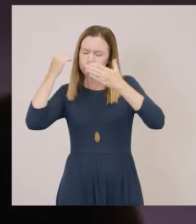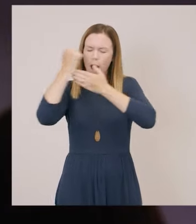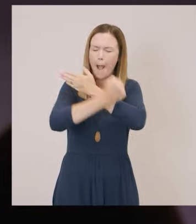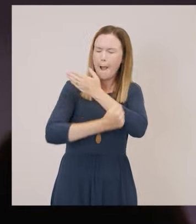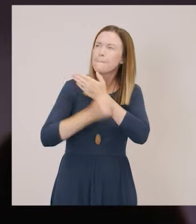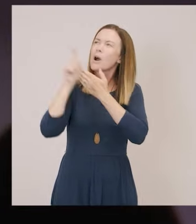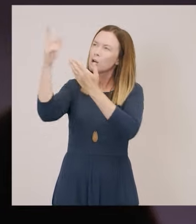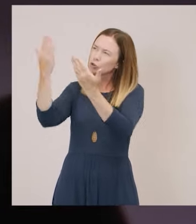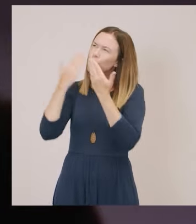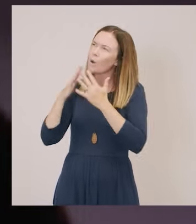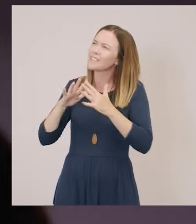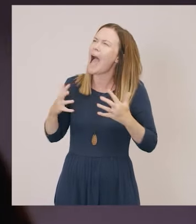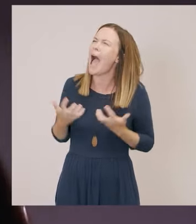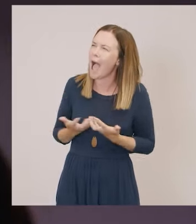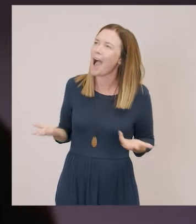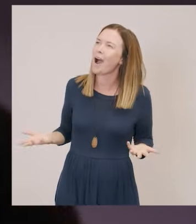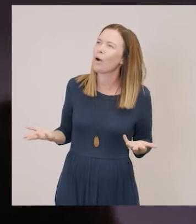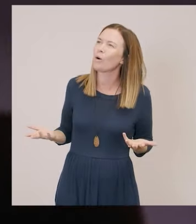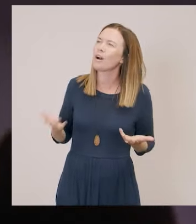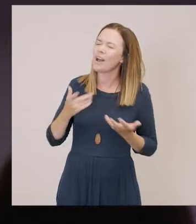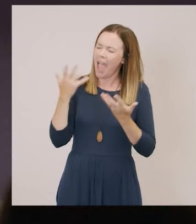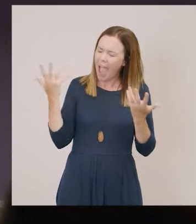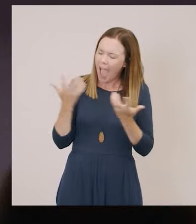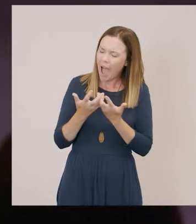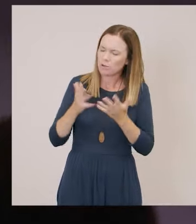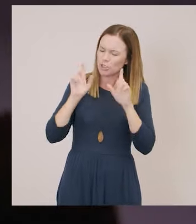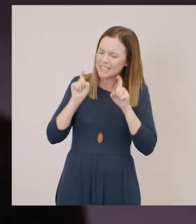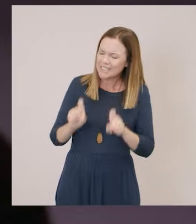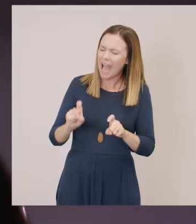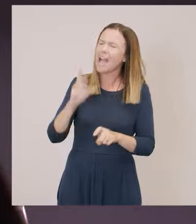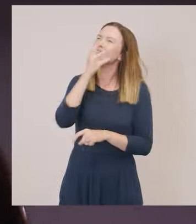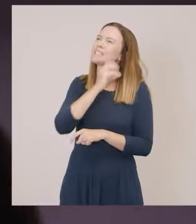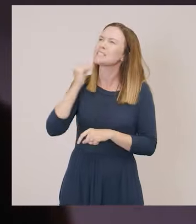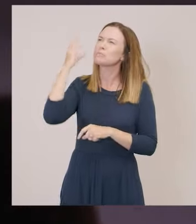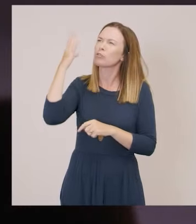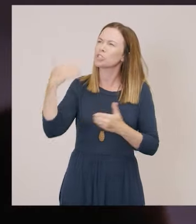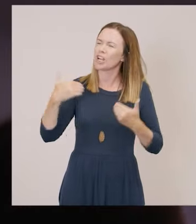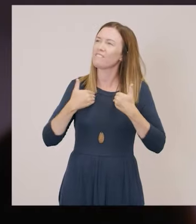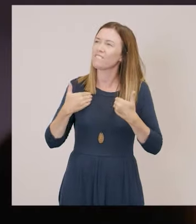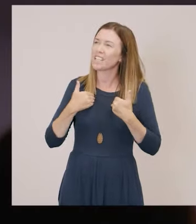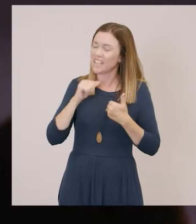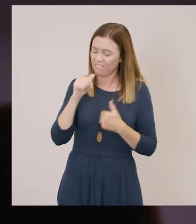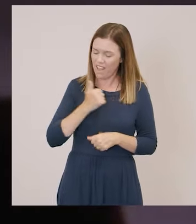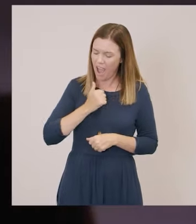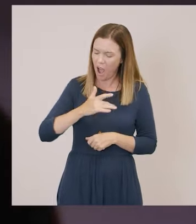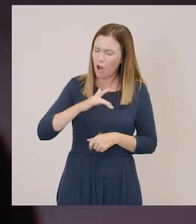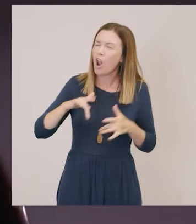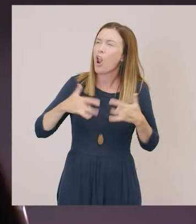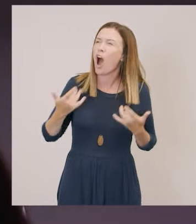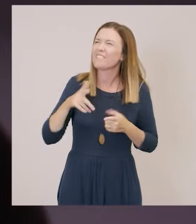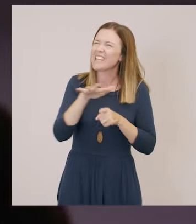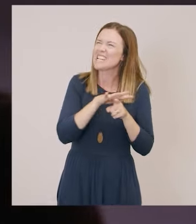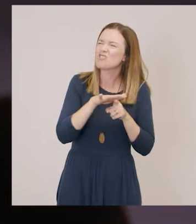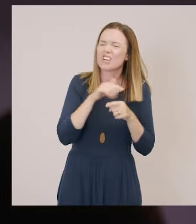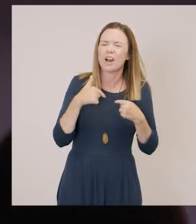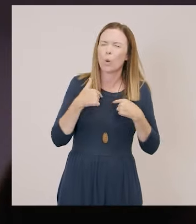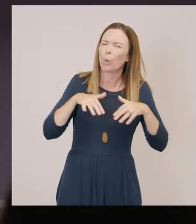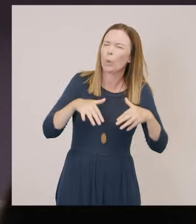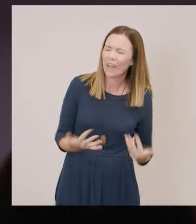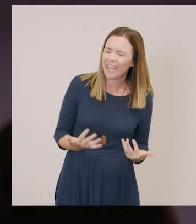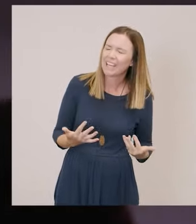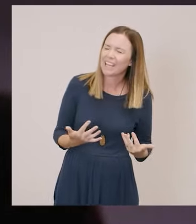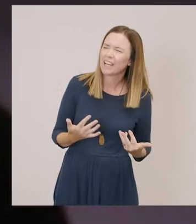I pray that you would show us how to get and stay spiritually fit, Lord. If there's an area in our life where we know we've been slipping, Lord, would